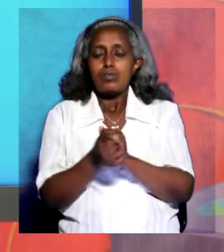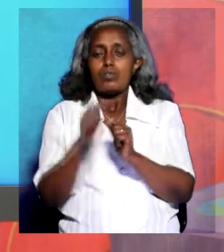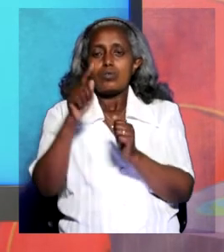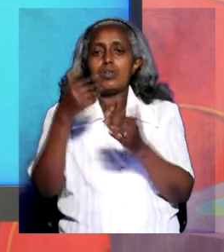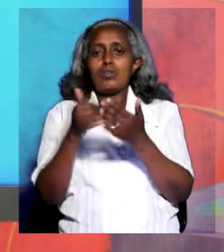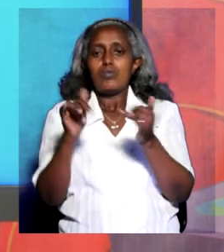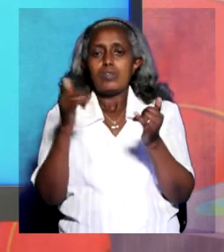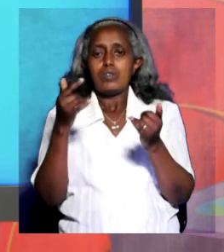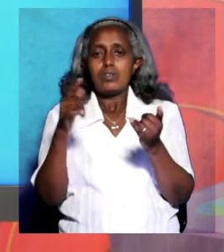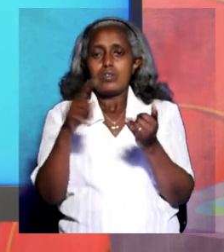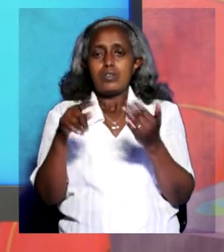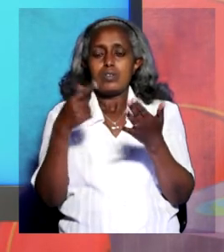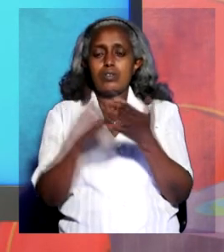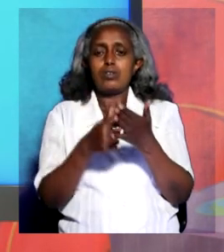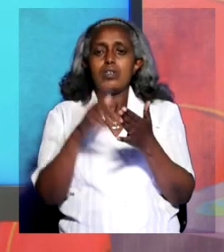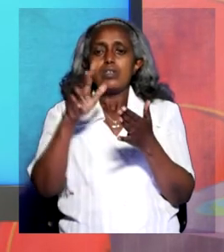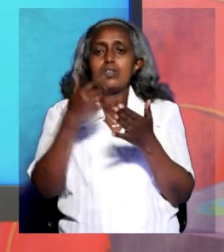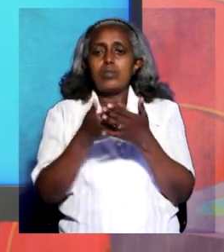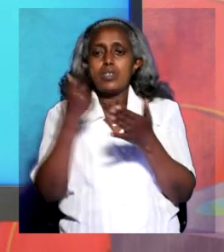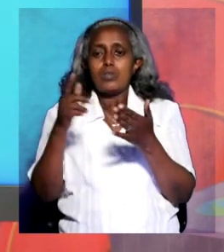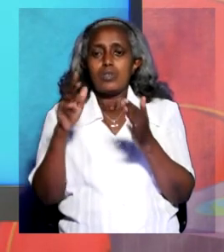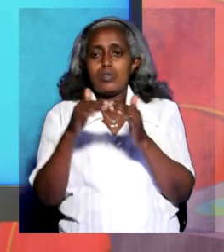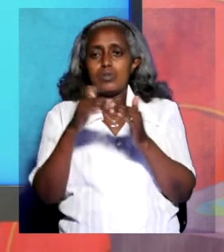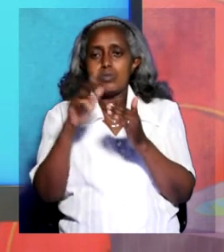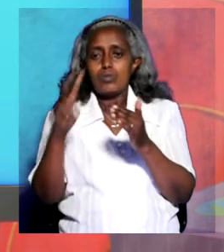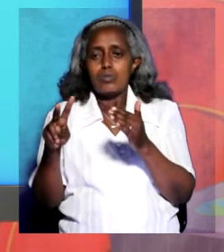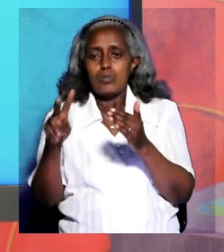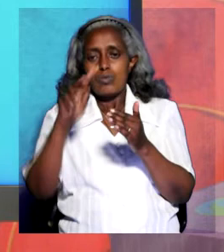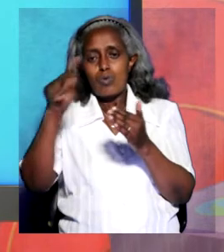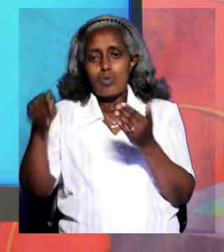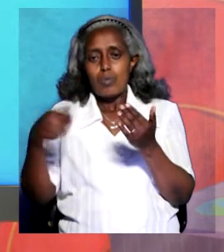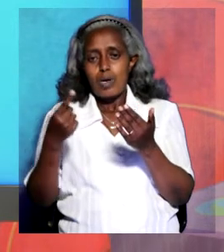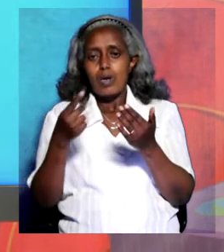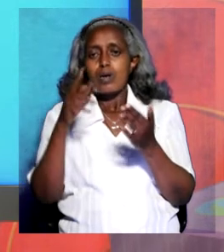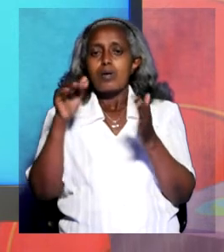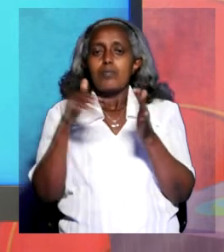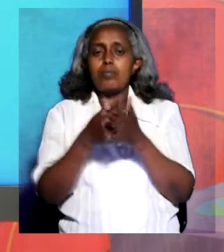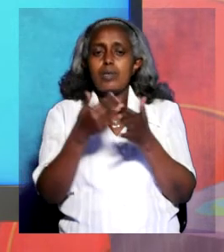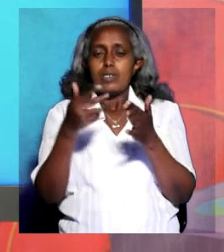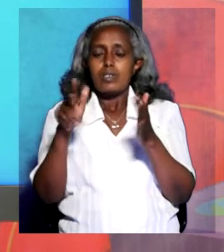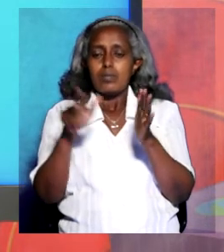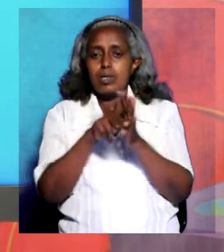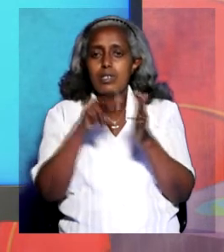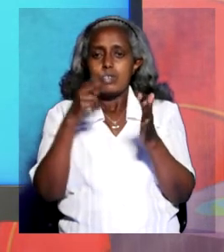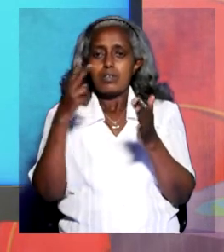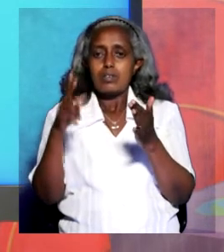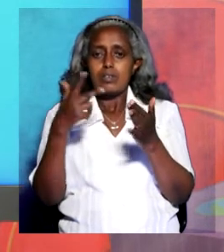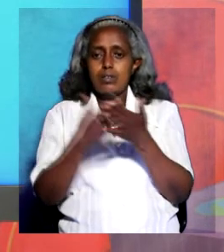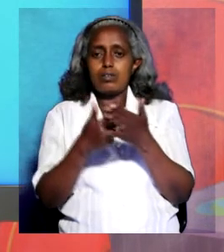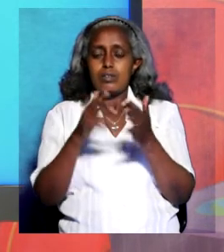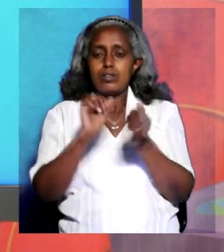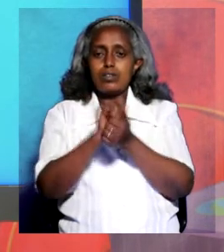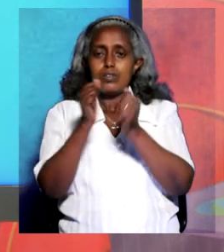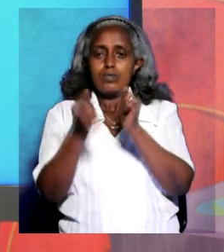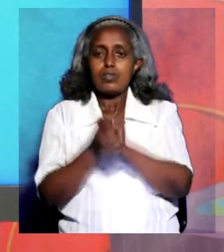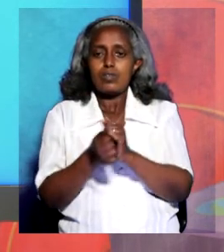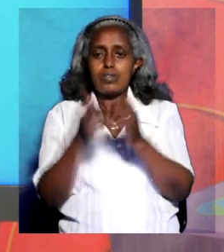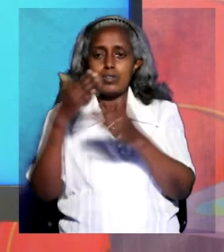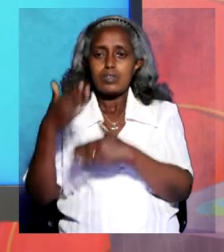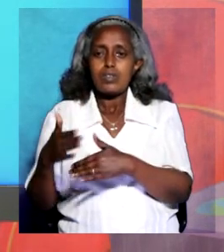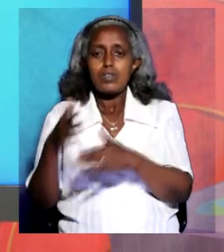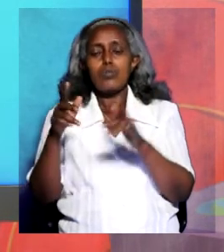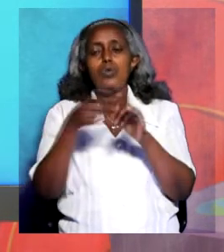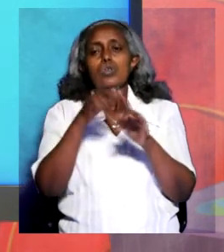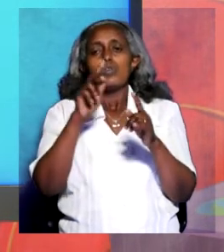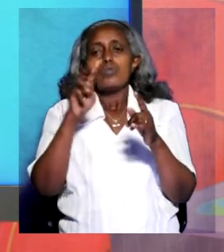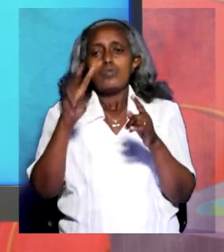there, it's minus 1. 3 minus 1 is 2, comma. We have minus 2 here. When you shift on the next side, you'll have